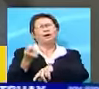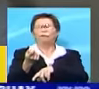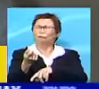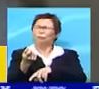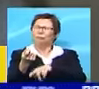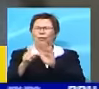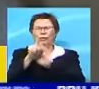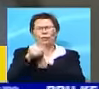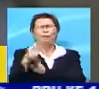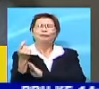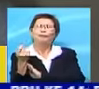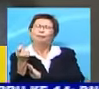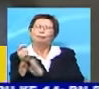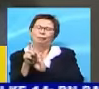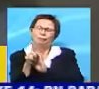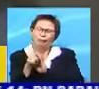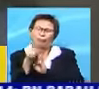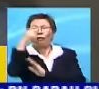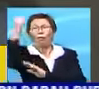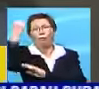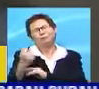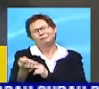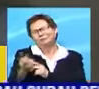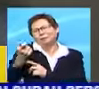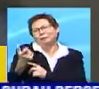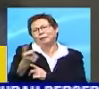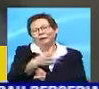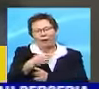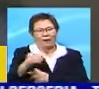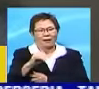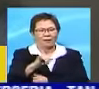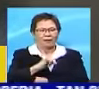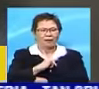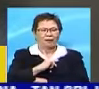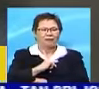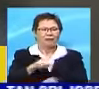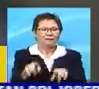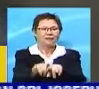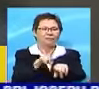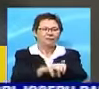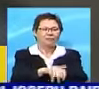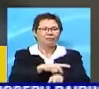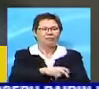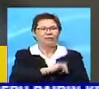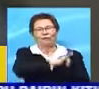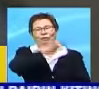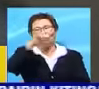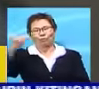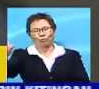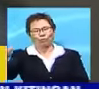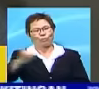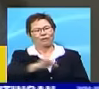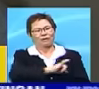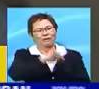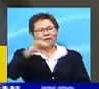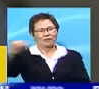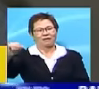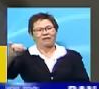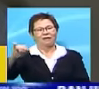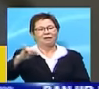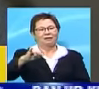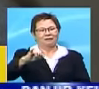minutes for the bus, and also at the same time, it travels to the main